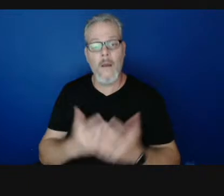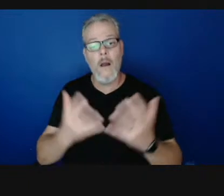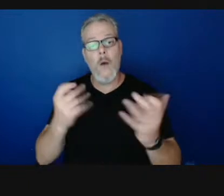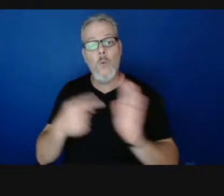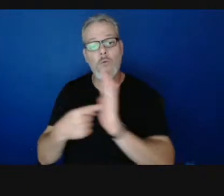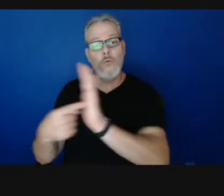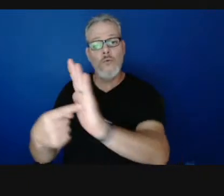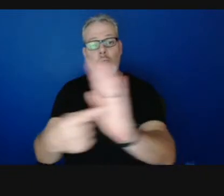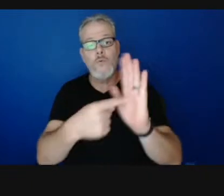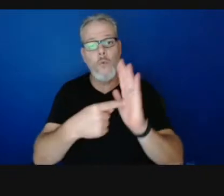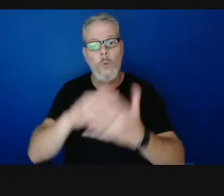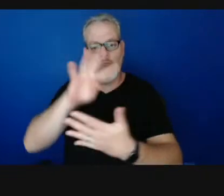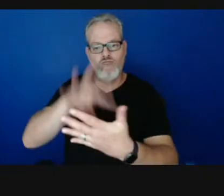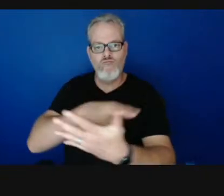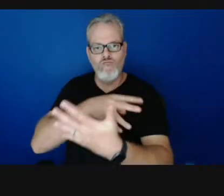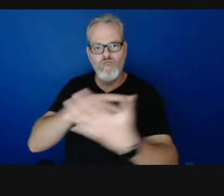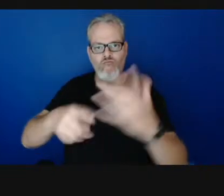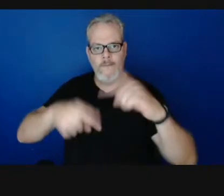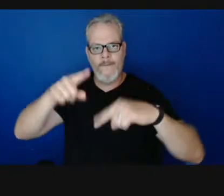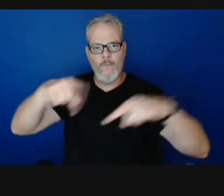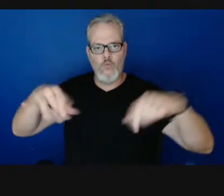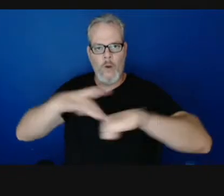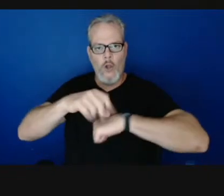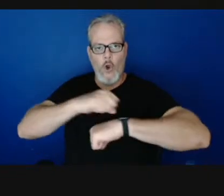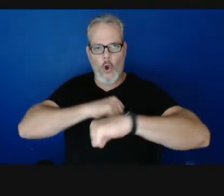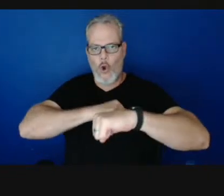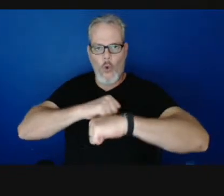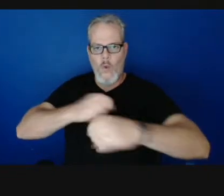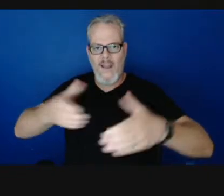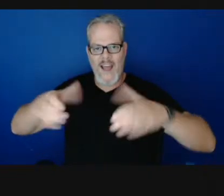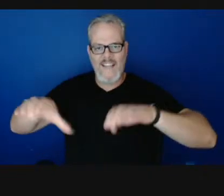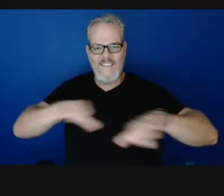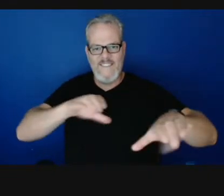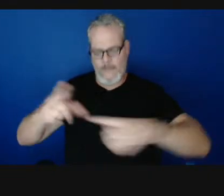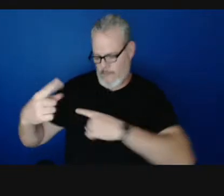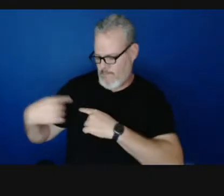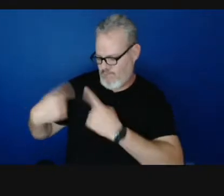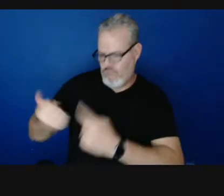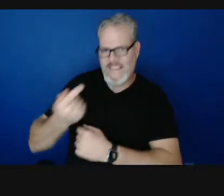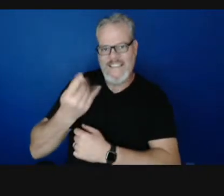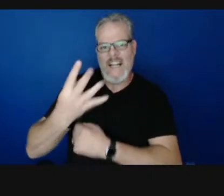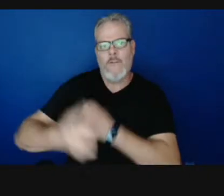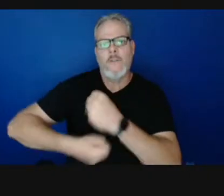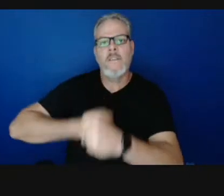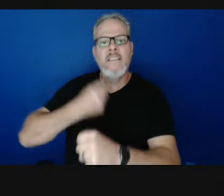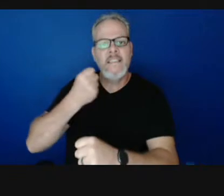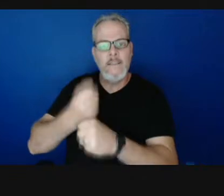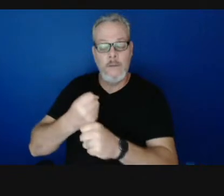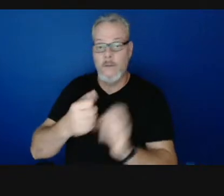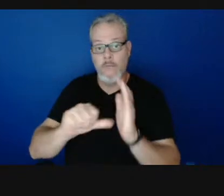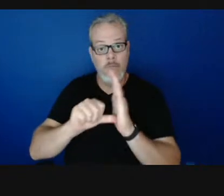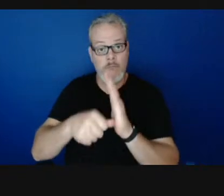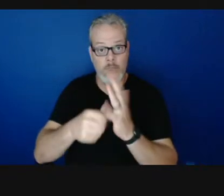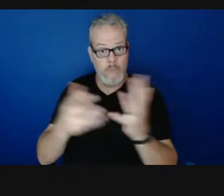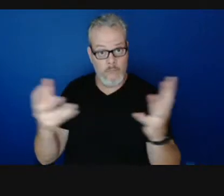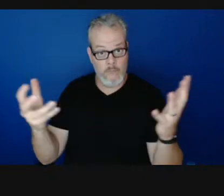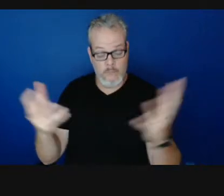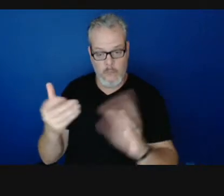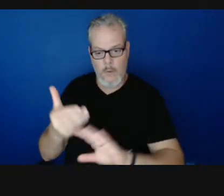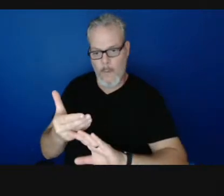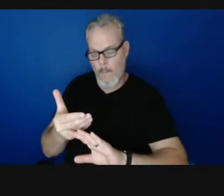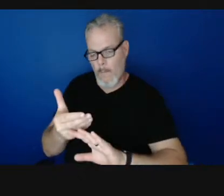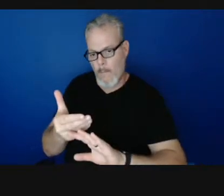earthquake activity at the summit of Kīlauea over the past couple of years. And what I wanted to highlight in this slide is that prior to the